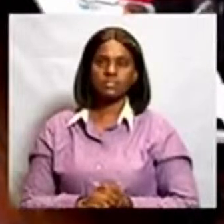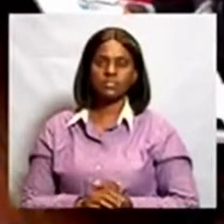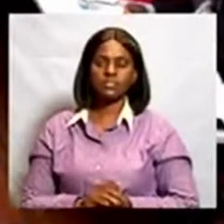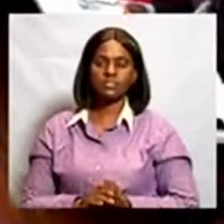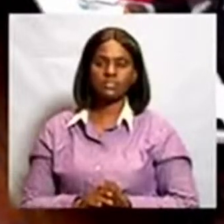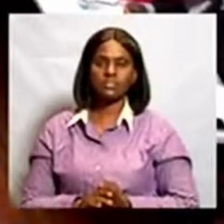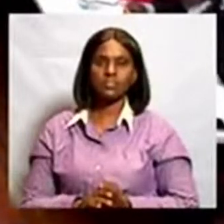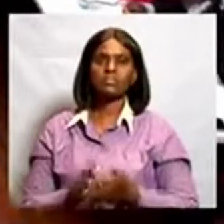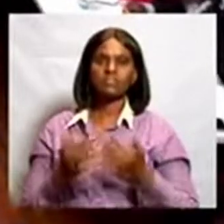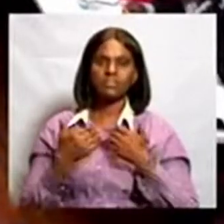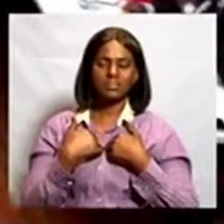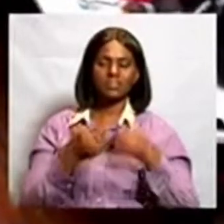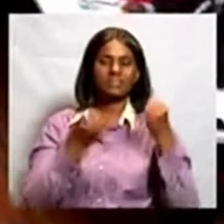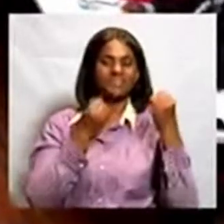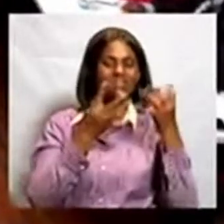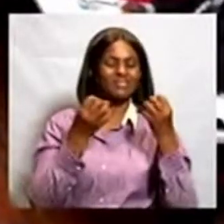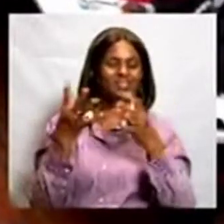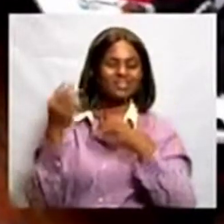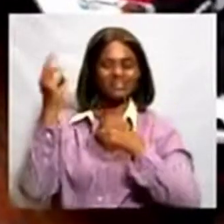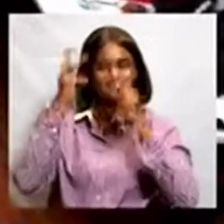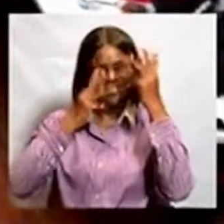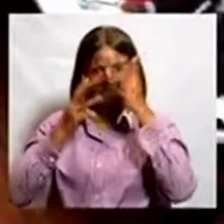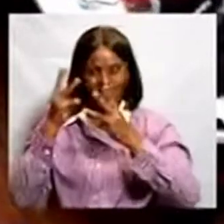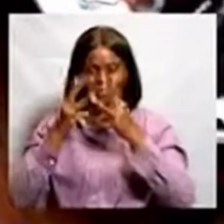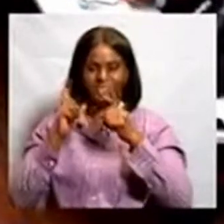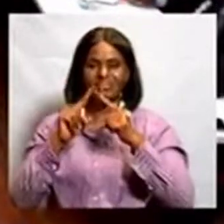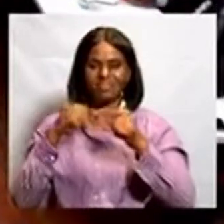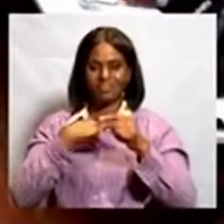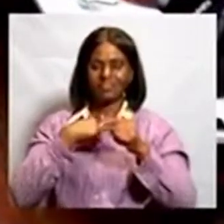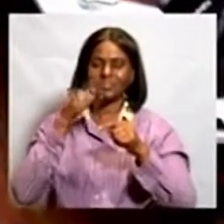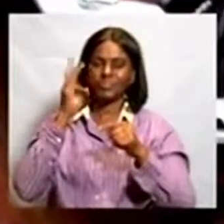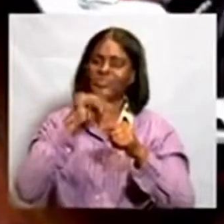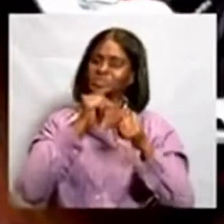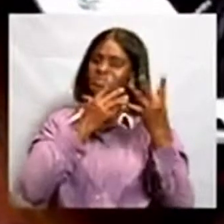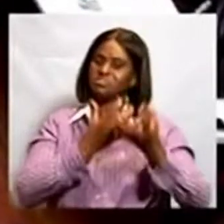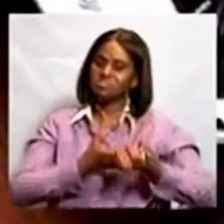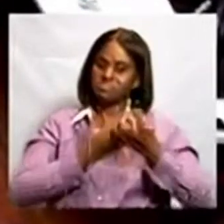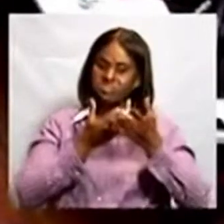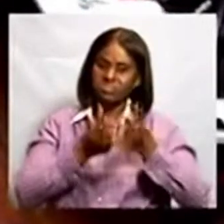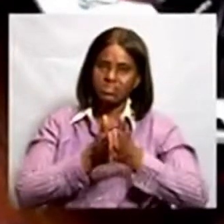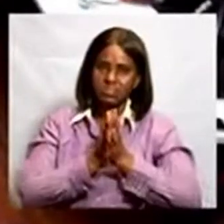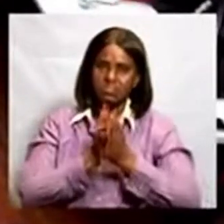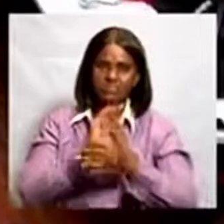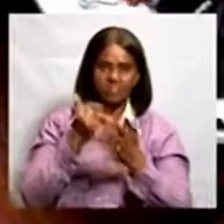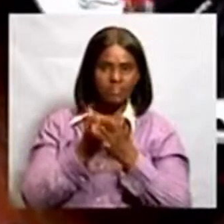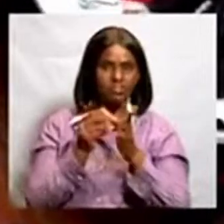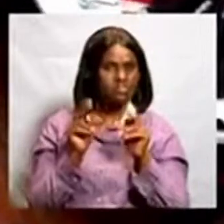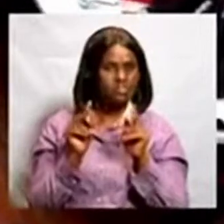I have a number of concerns, but I will not raise them all.